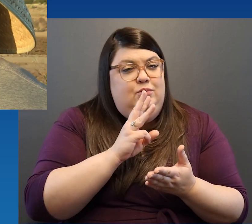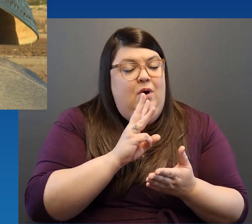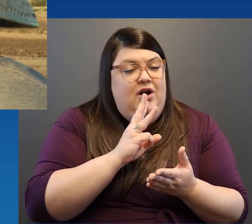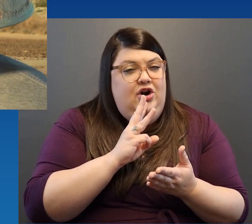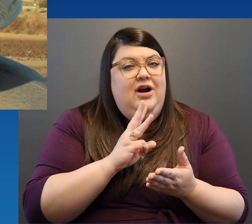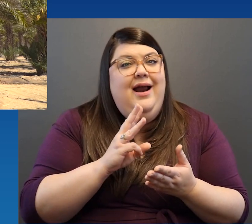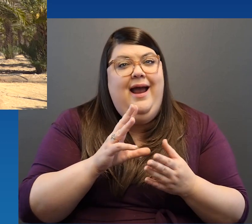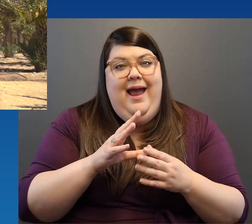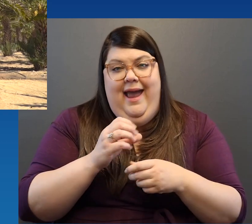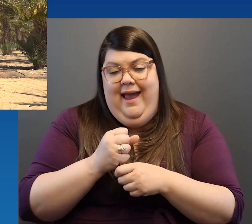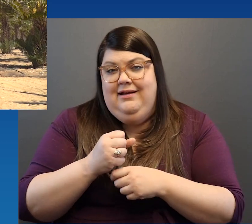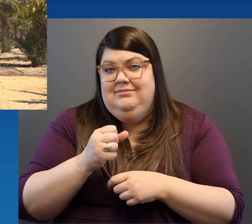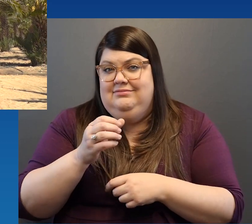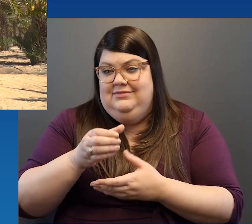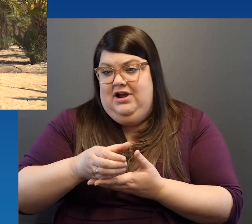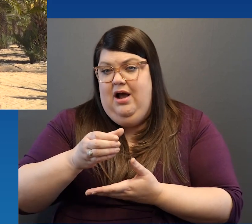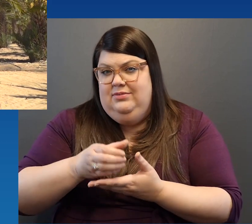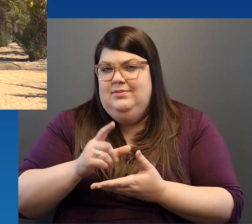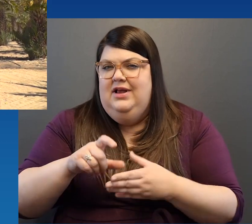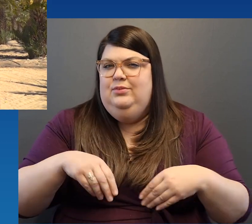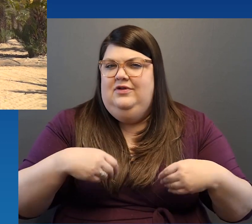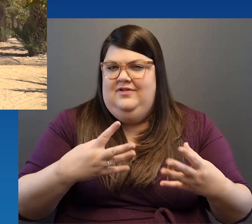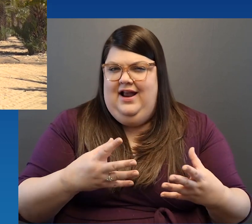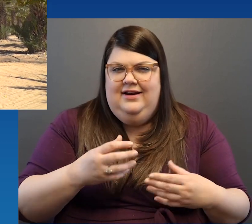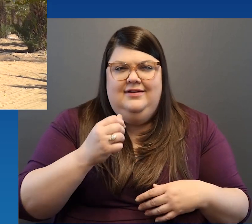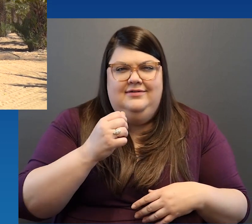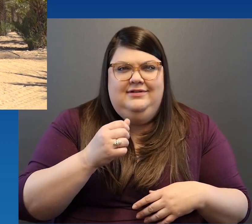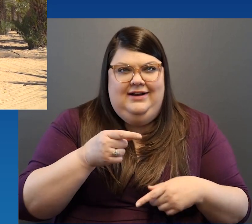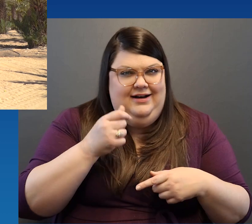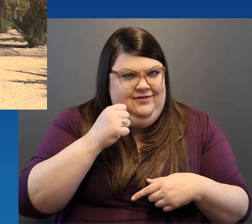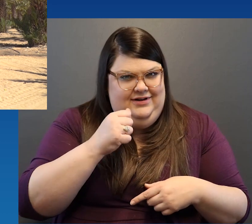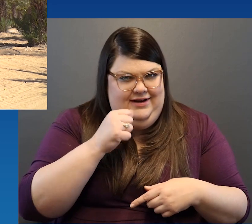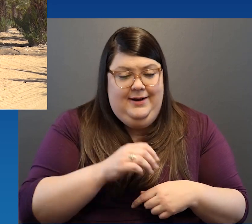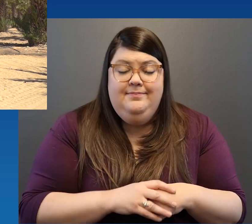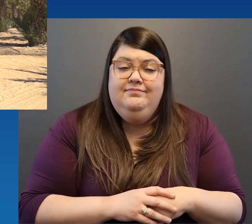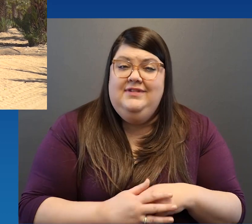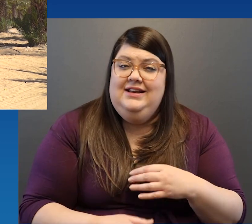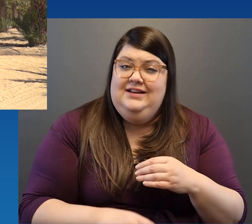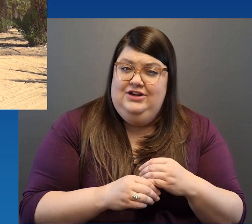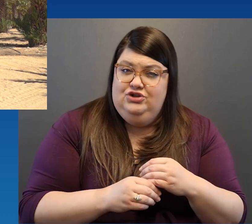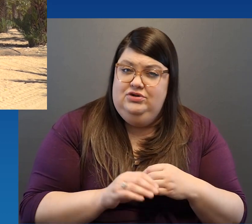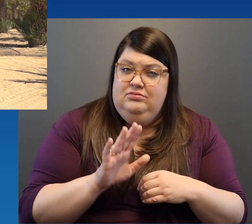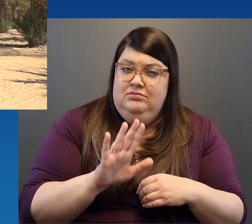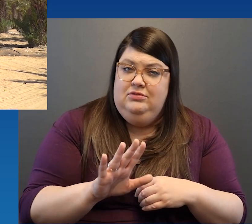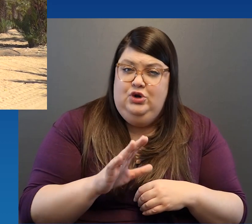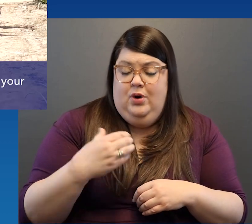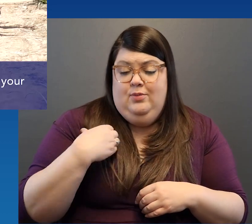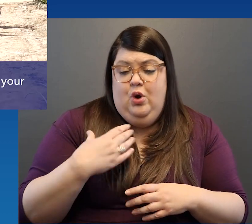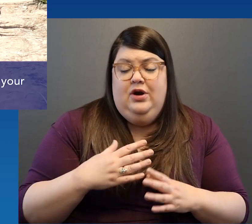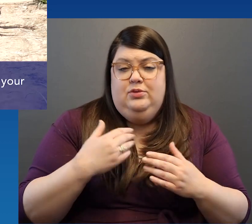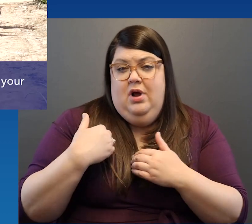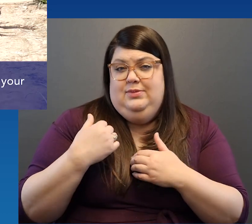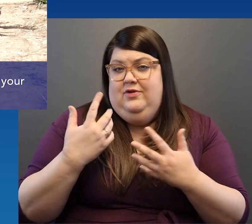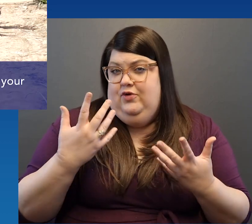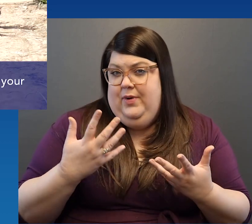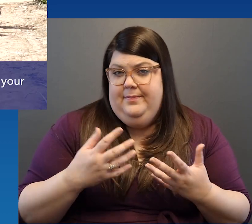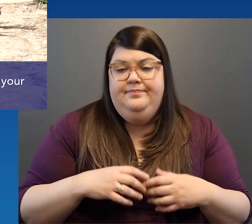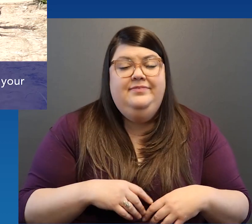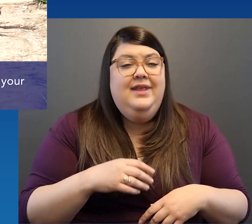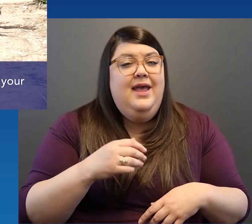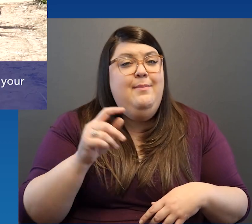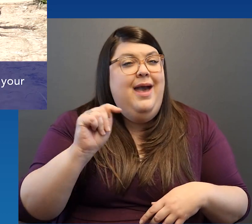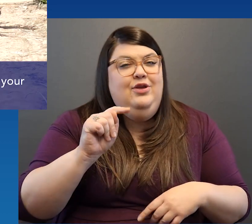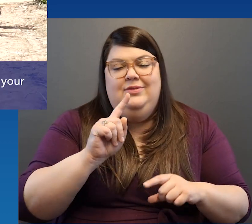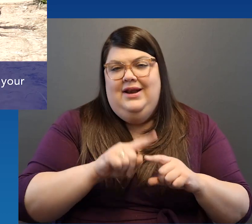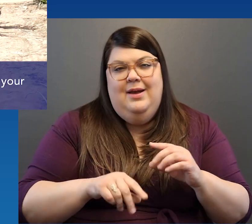each workday. In addition, on your worksite, your employer is responsible for the following. Bathrooms cannot be